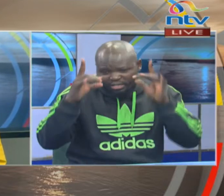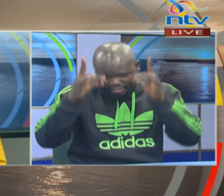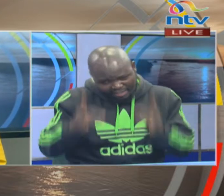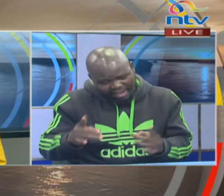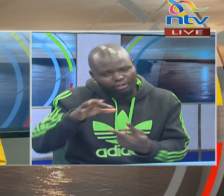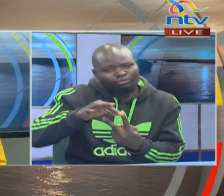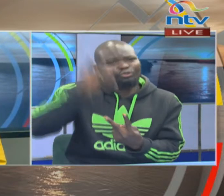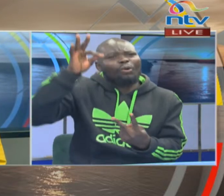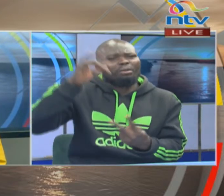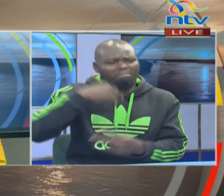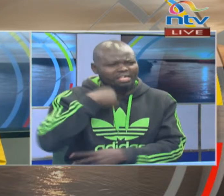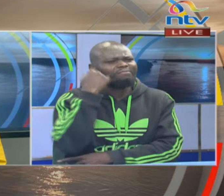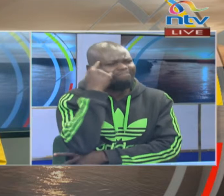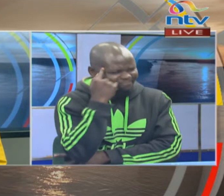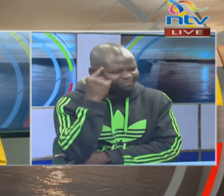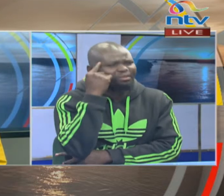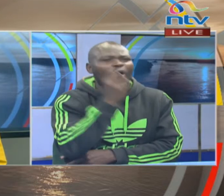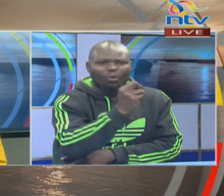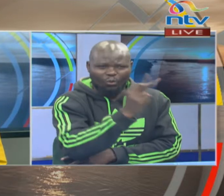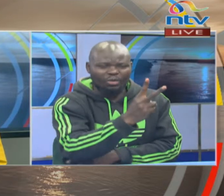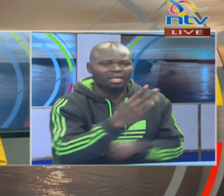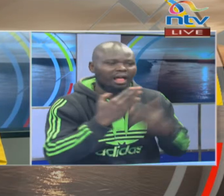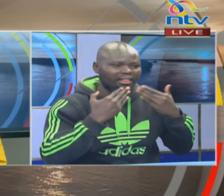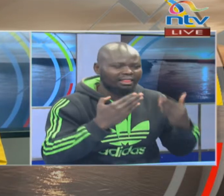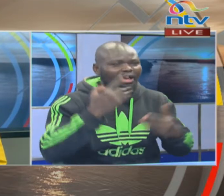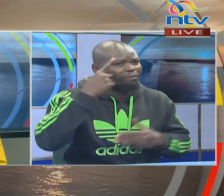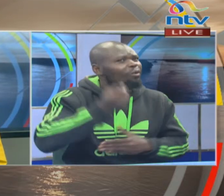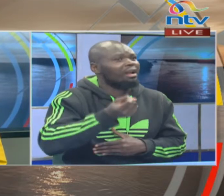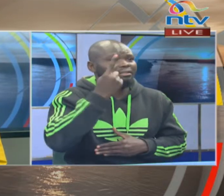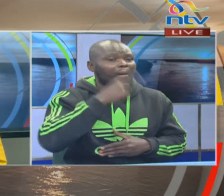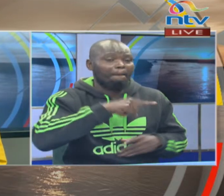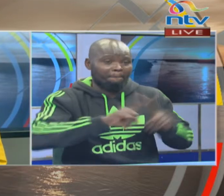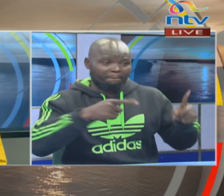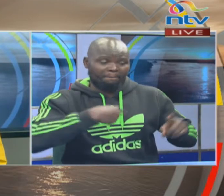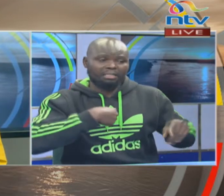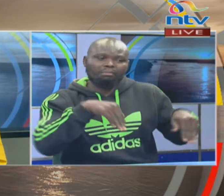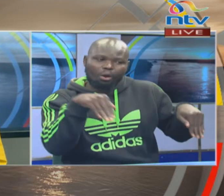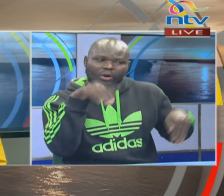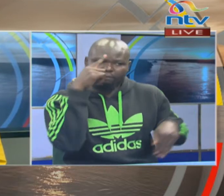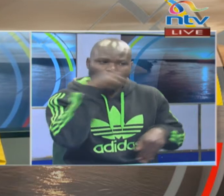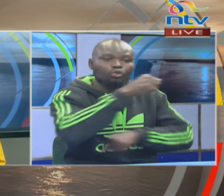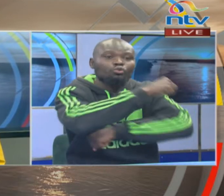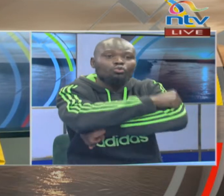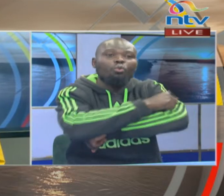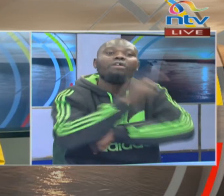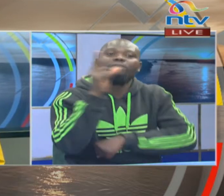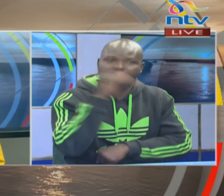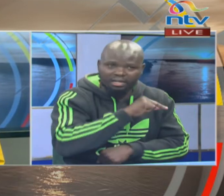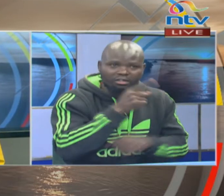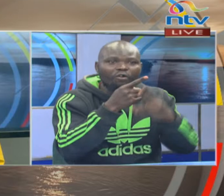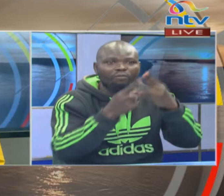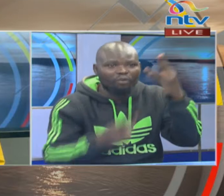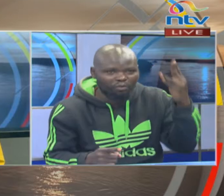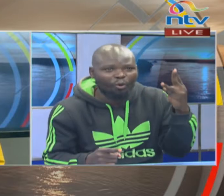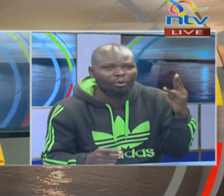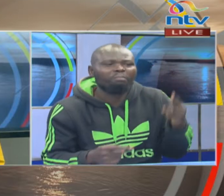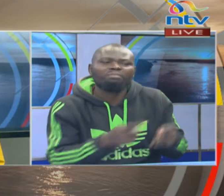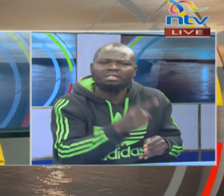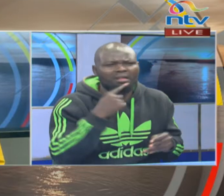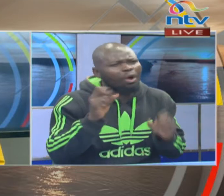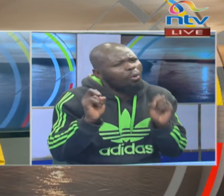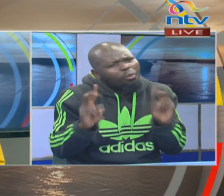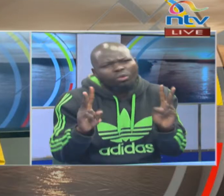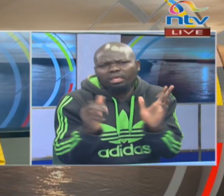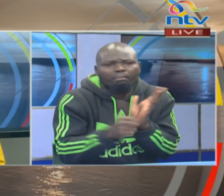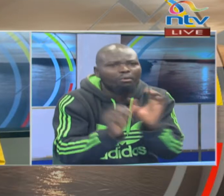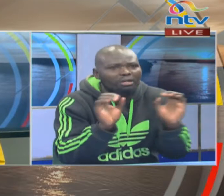girl, and then I thought about choosing her, and I waited for her to finish school